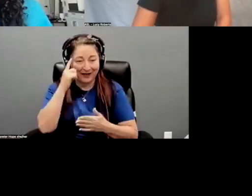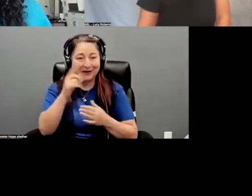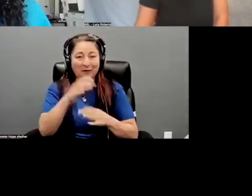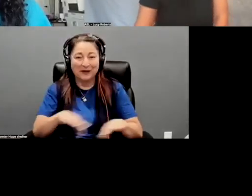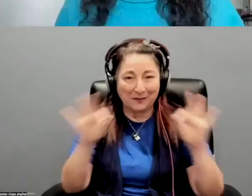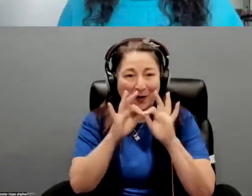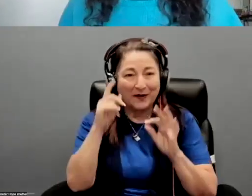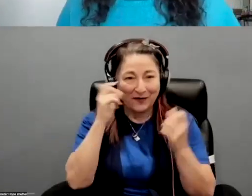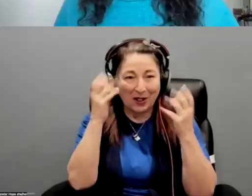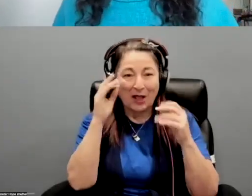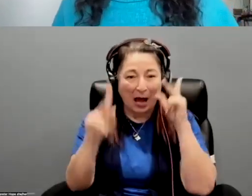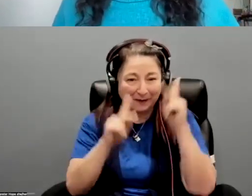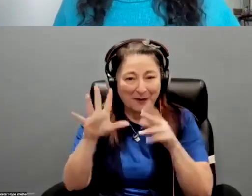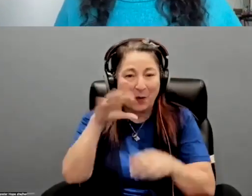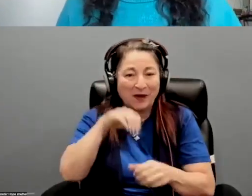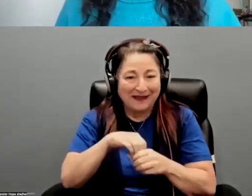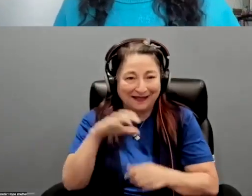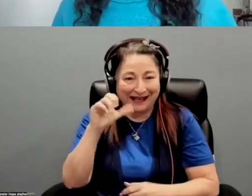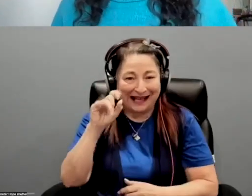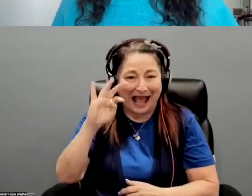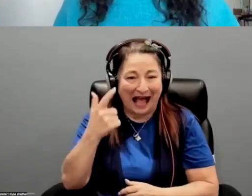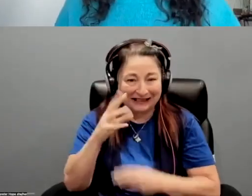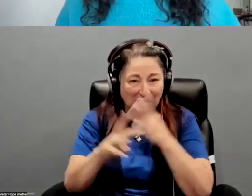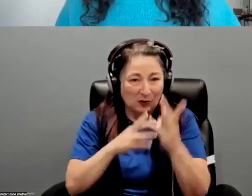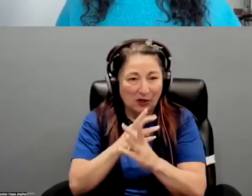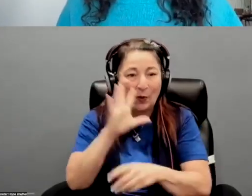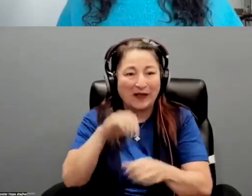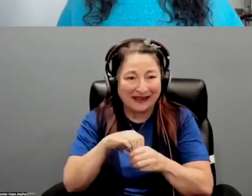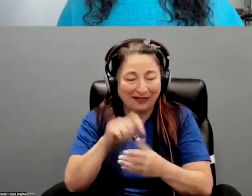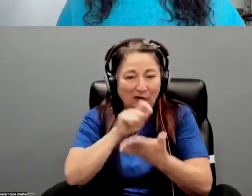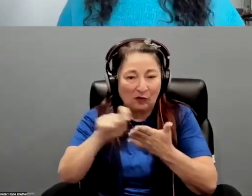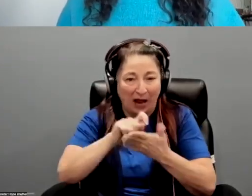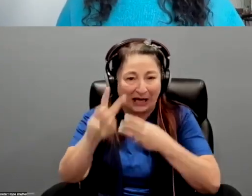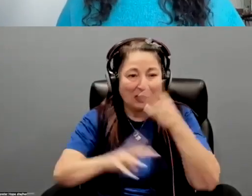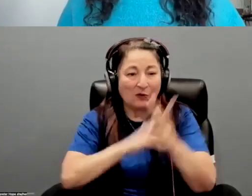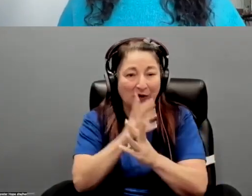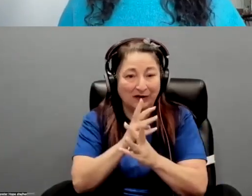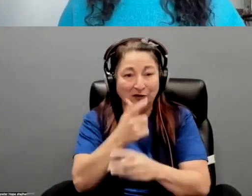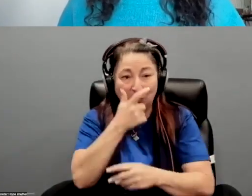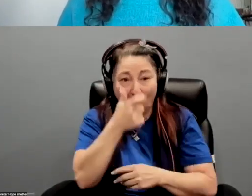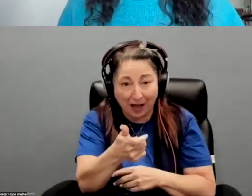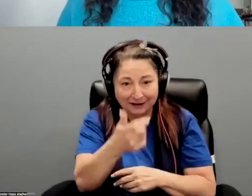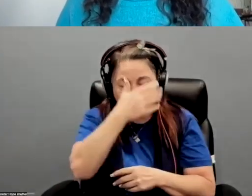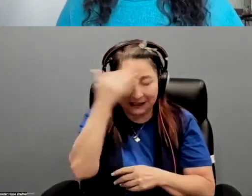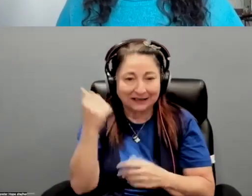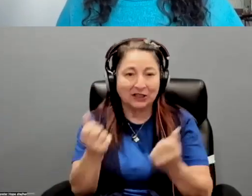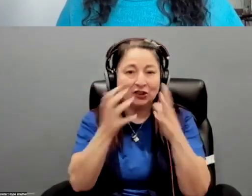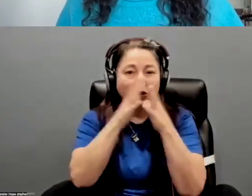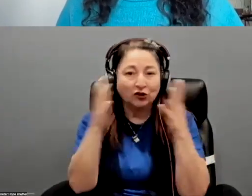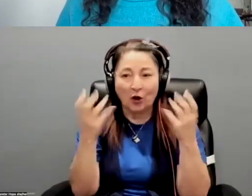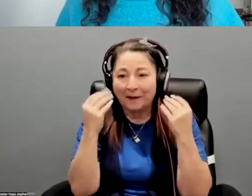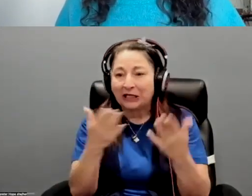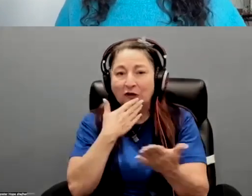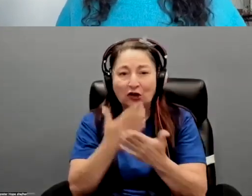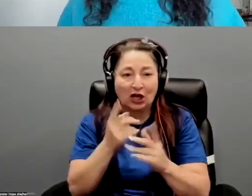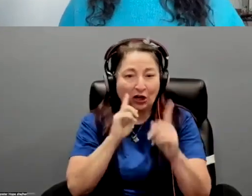a lot of people within the casting world and within the writing world to watch, because there is so much good conversation